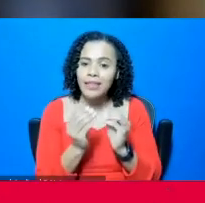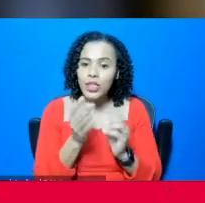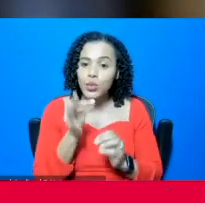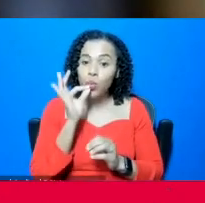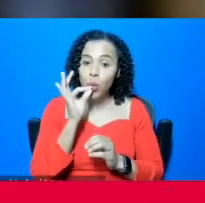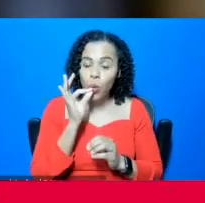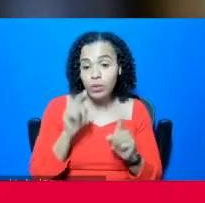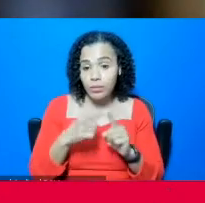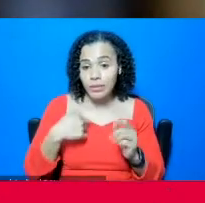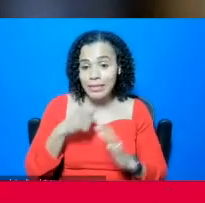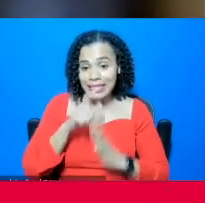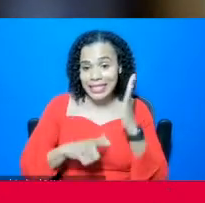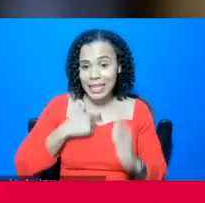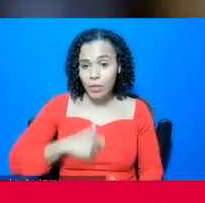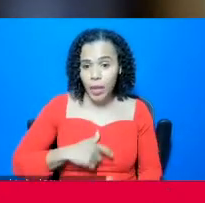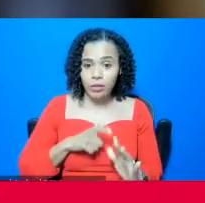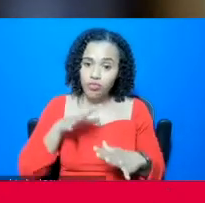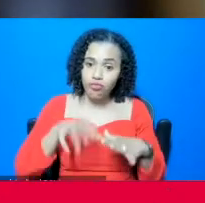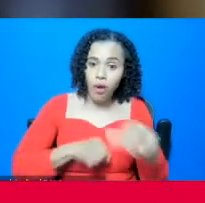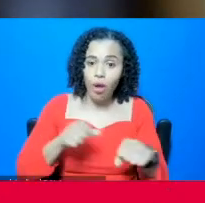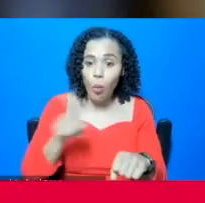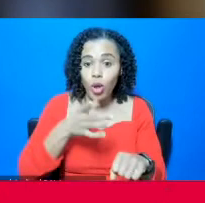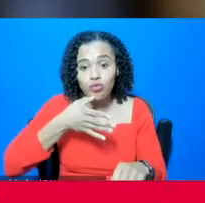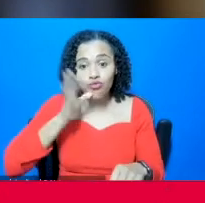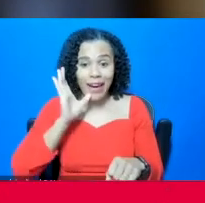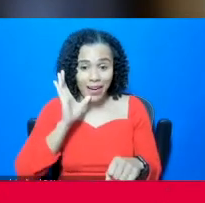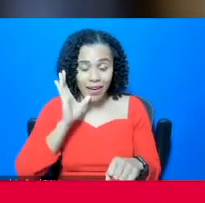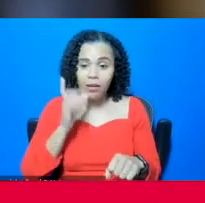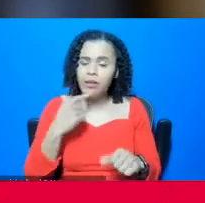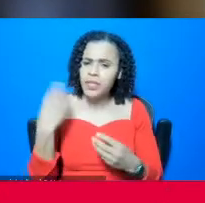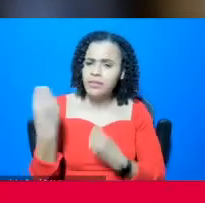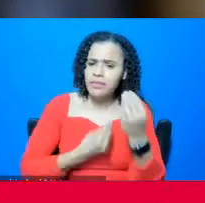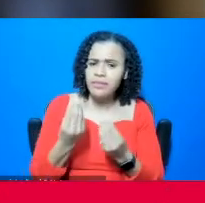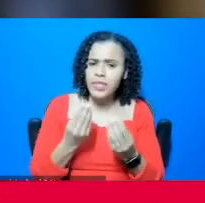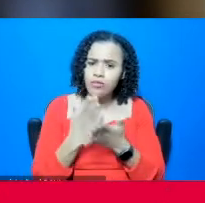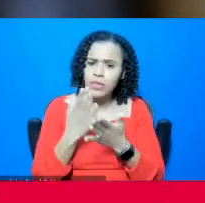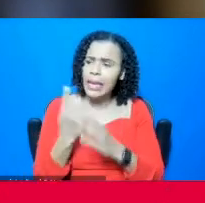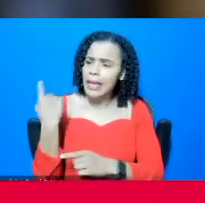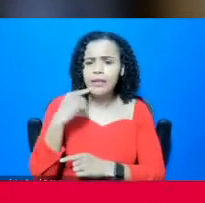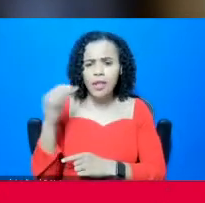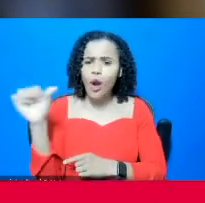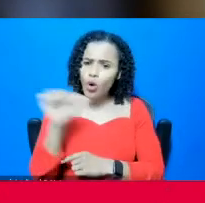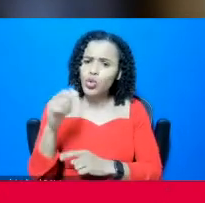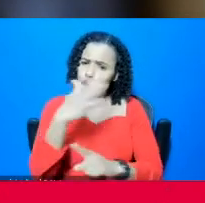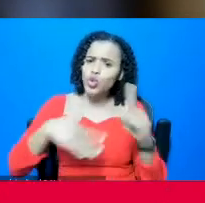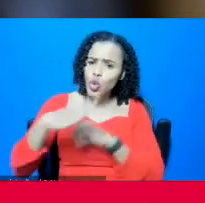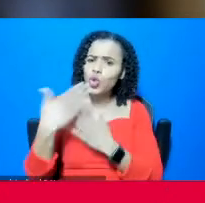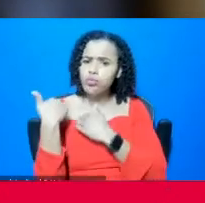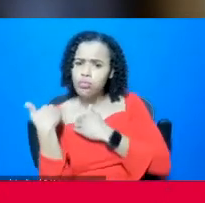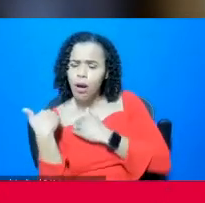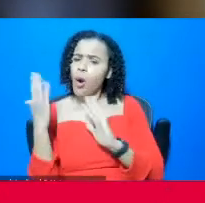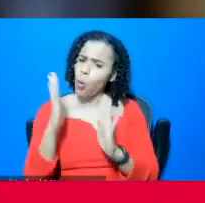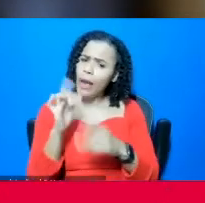drink in our spaces. And the reason I mention this is because the rhetoric is, we have a social responsibility to the environment. We have a